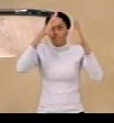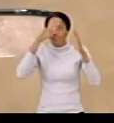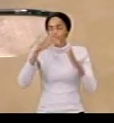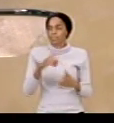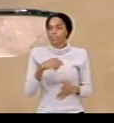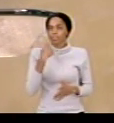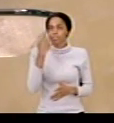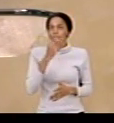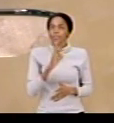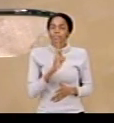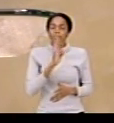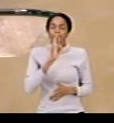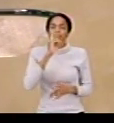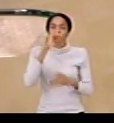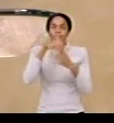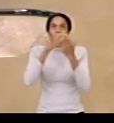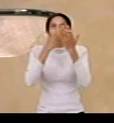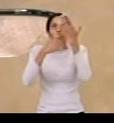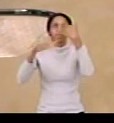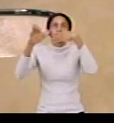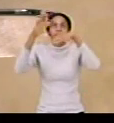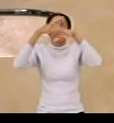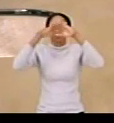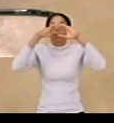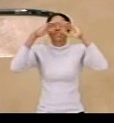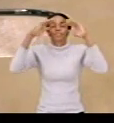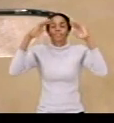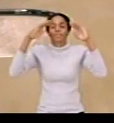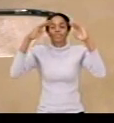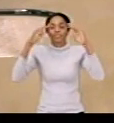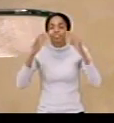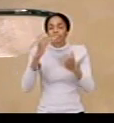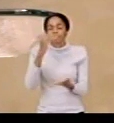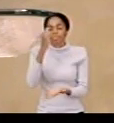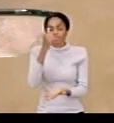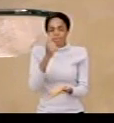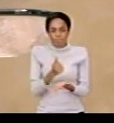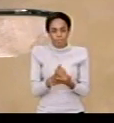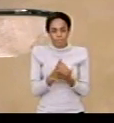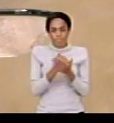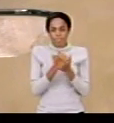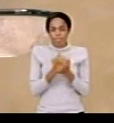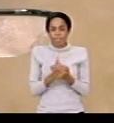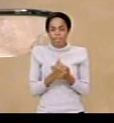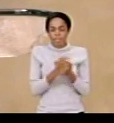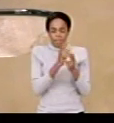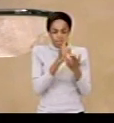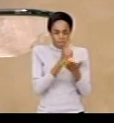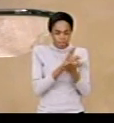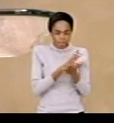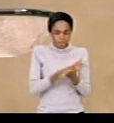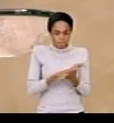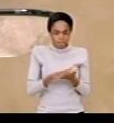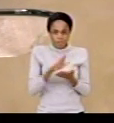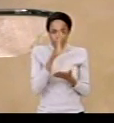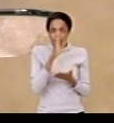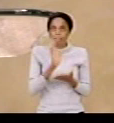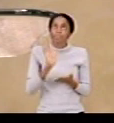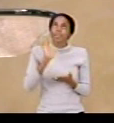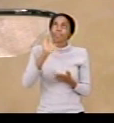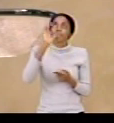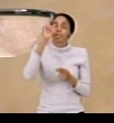Our Father who art in heaven, amen. Hallowed